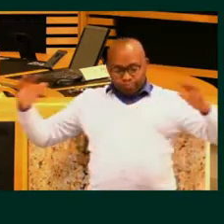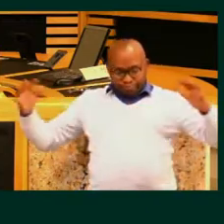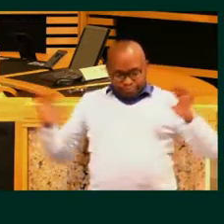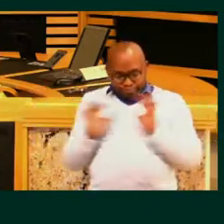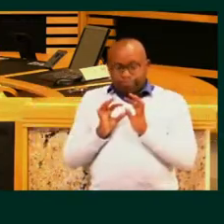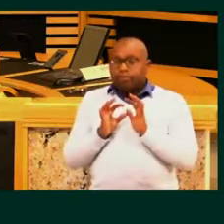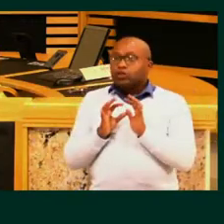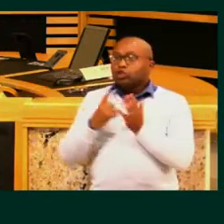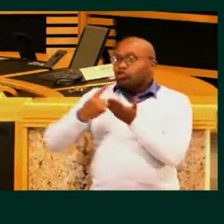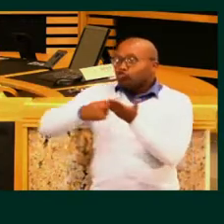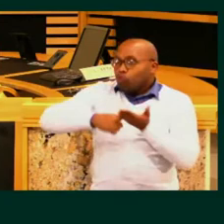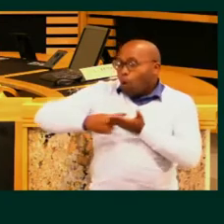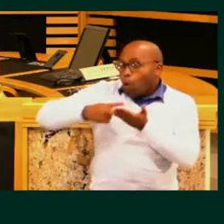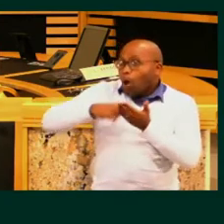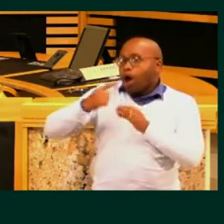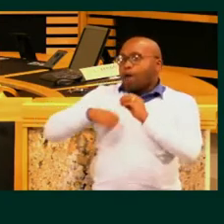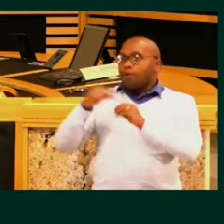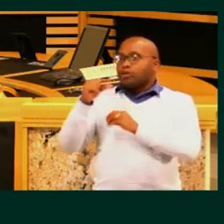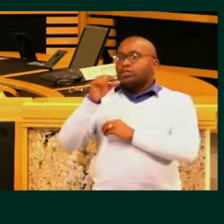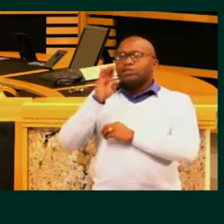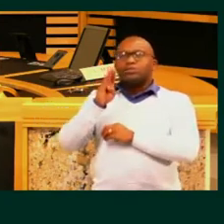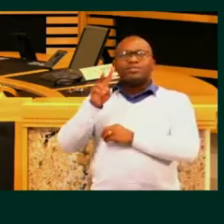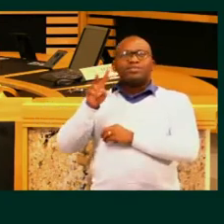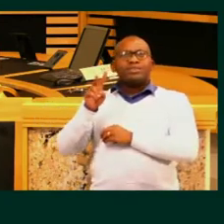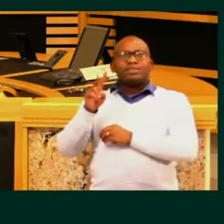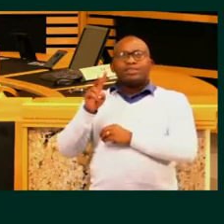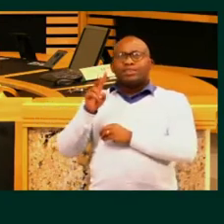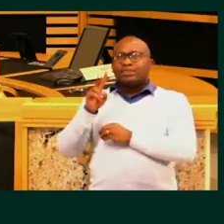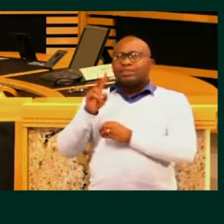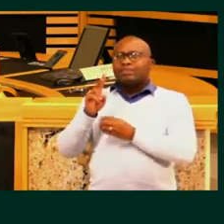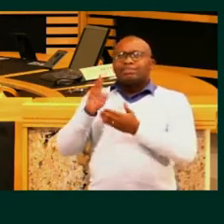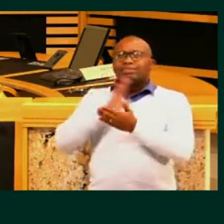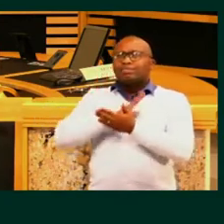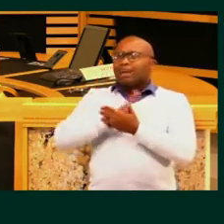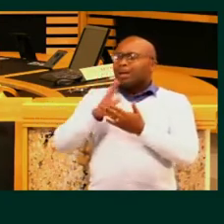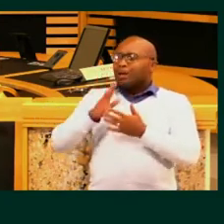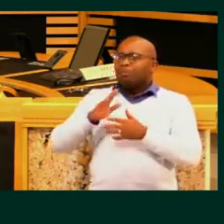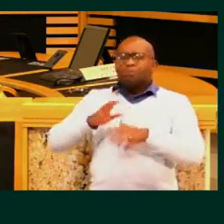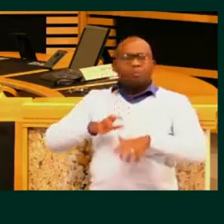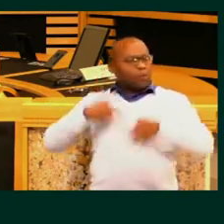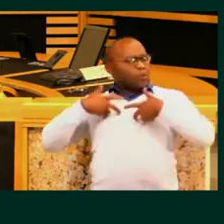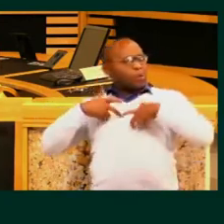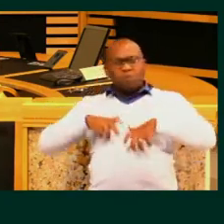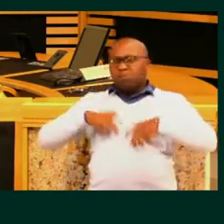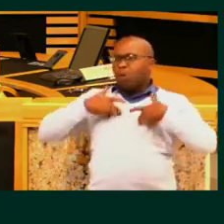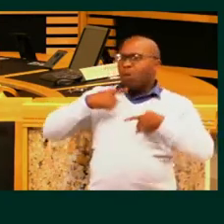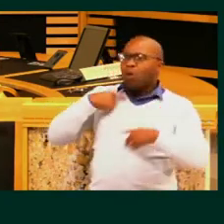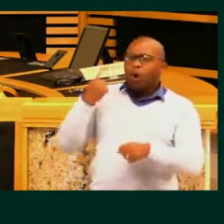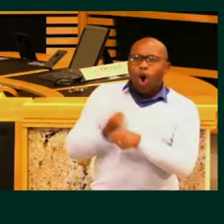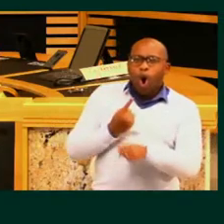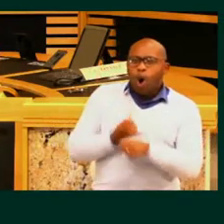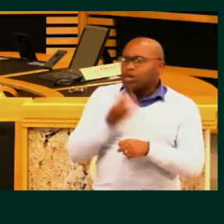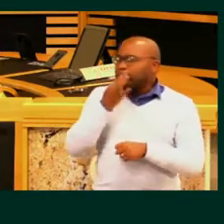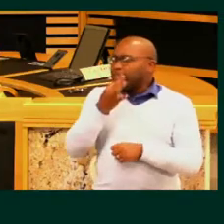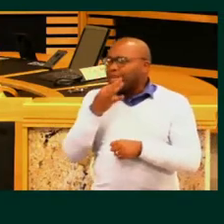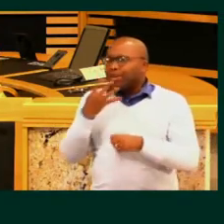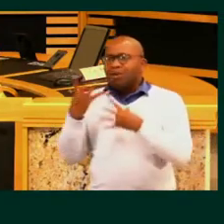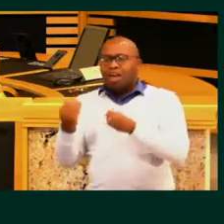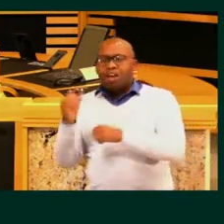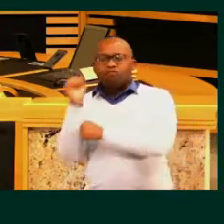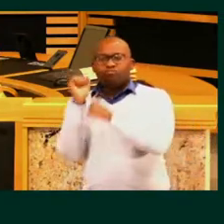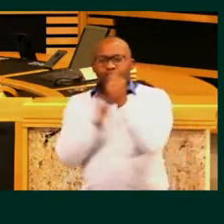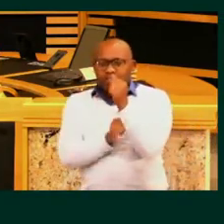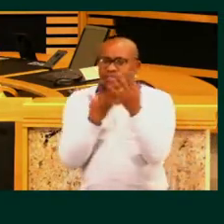we talk of gender based violence people get upset because we have been always talking we put machinaries we put systems we put strategies in